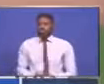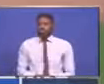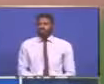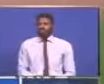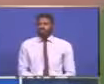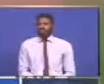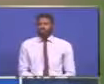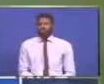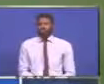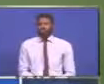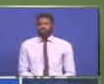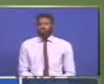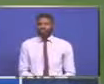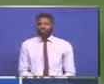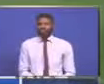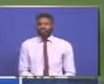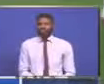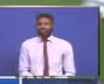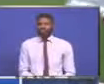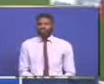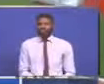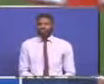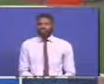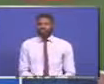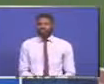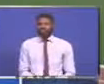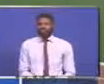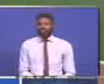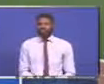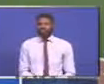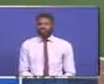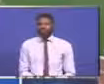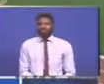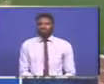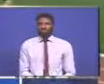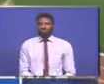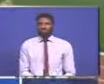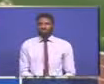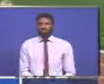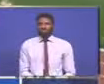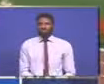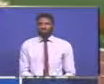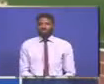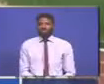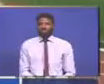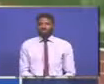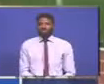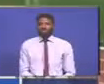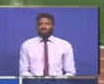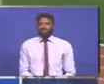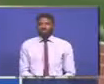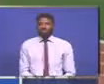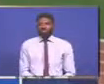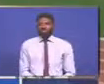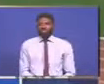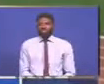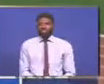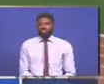plenty left in his legs, gritting his teeth? Candy in pursuit. In behind him, Hattori in the black is trying to